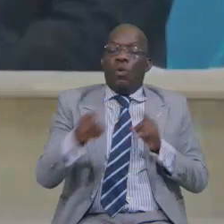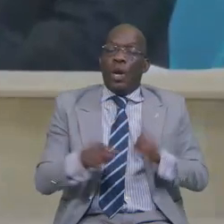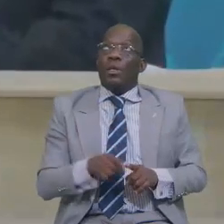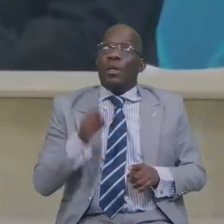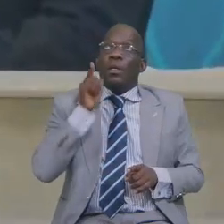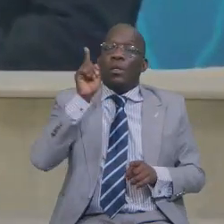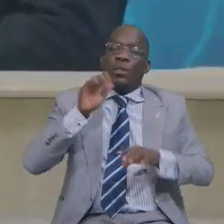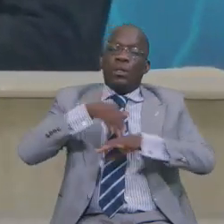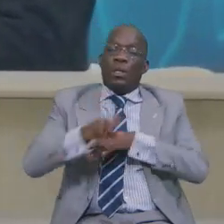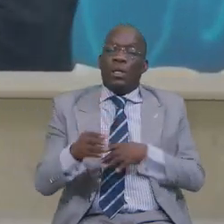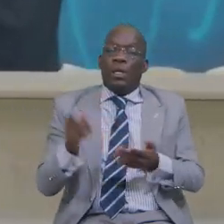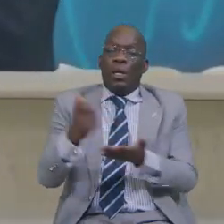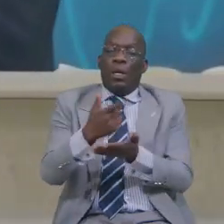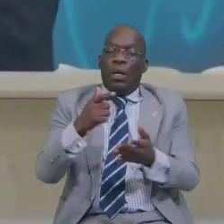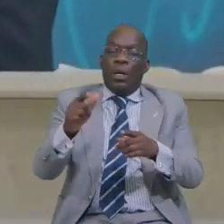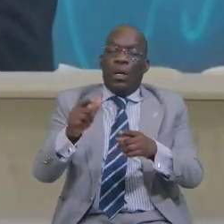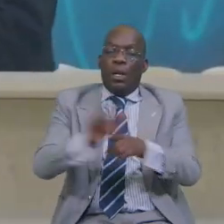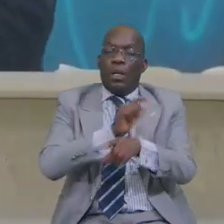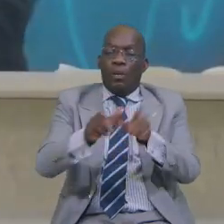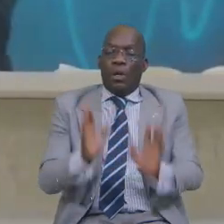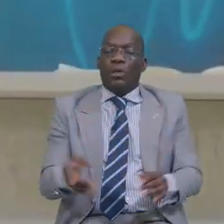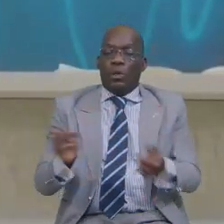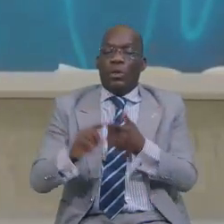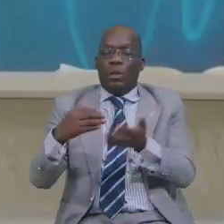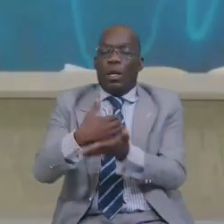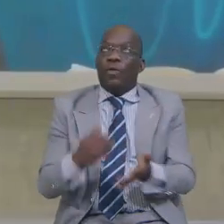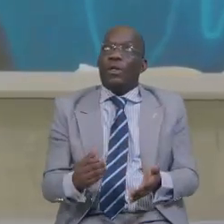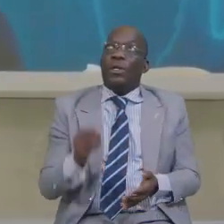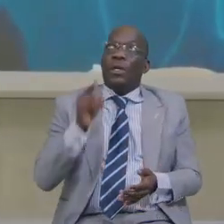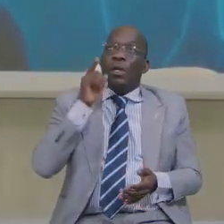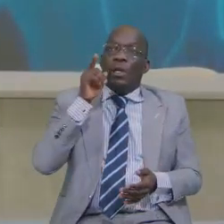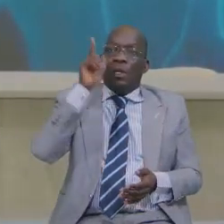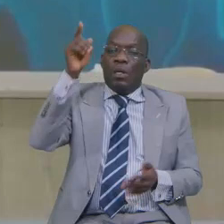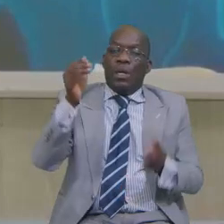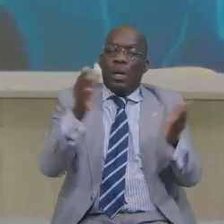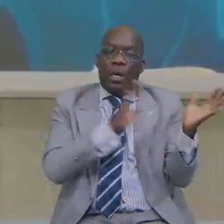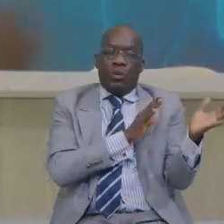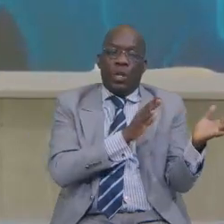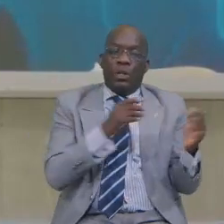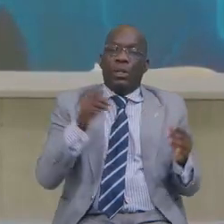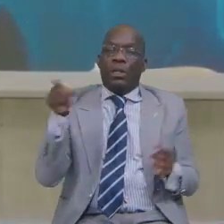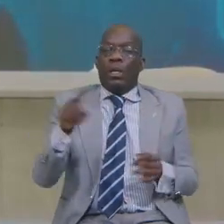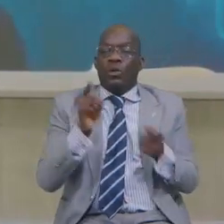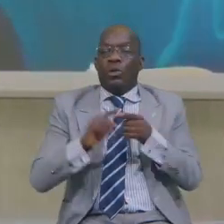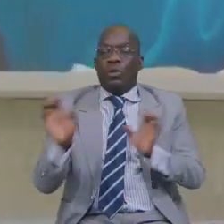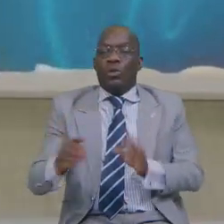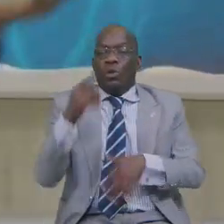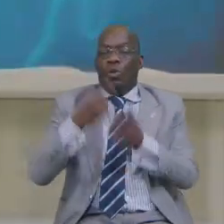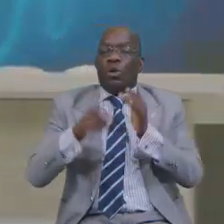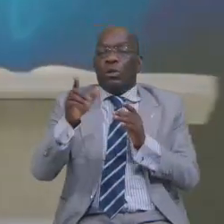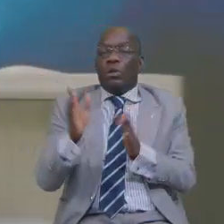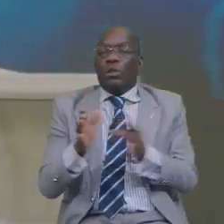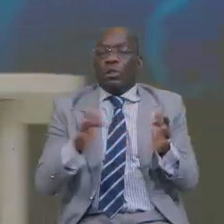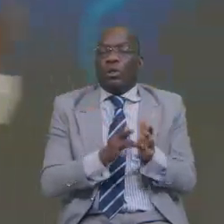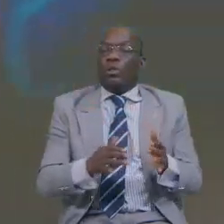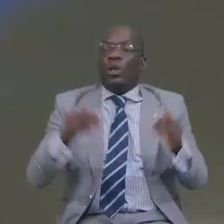into the harvest, he'll be expecting them to do what Jesus Christ had been doing, the ministry of Christ being